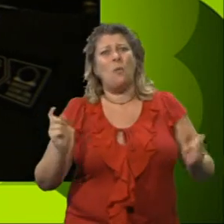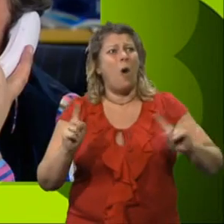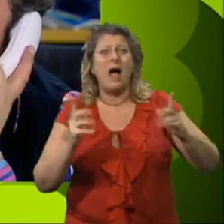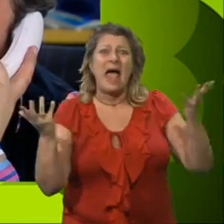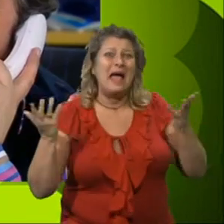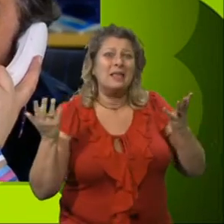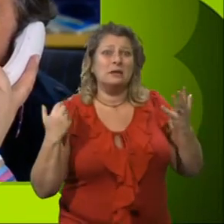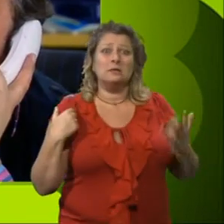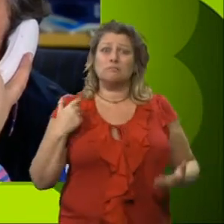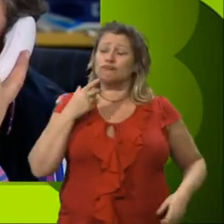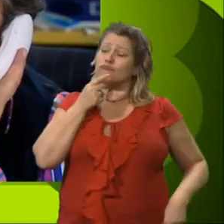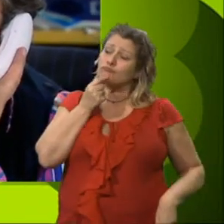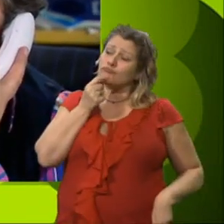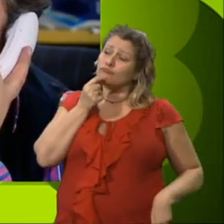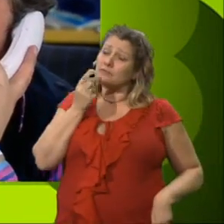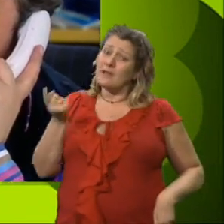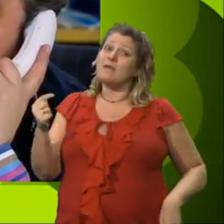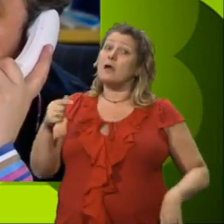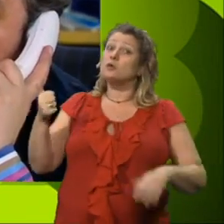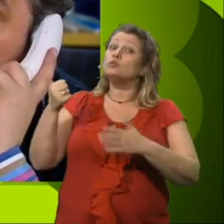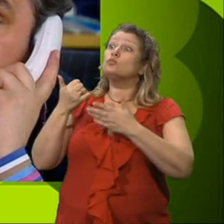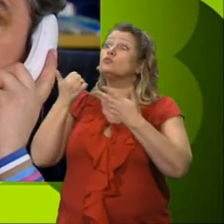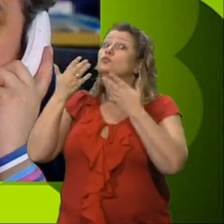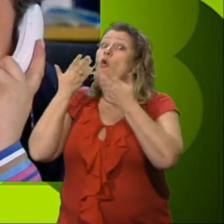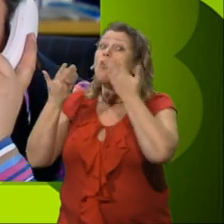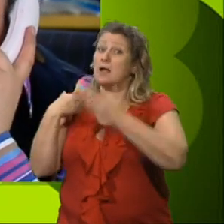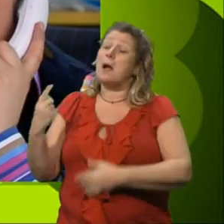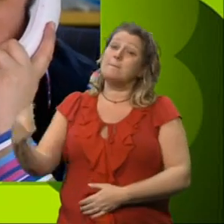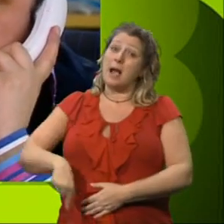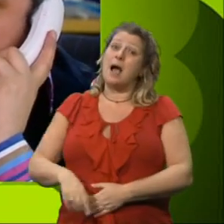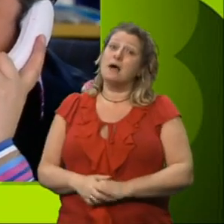Anything? Well, I suppose I'd let you come back if you had a brilliant story for me.